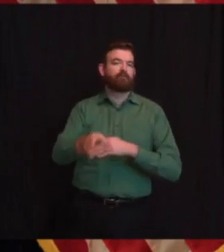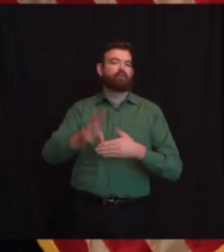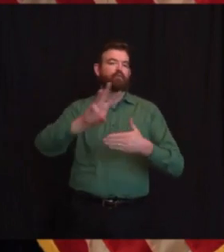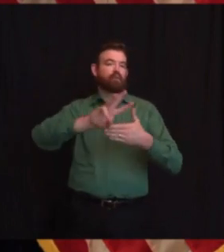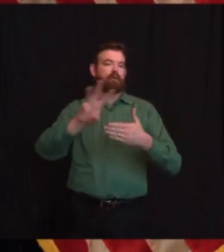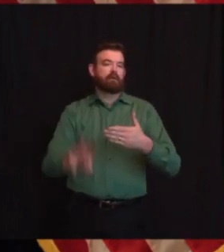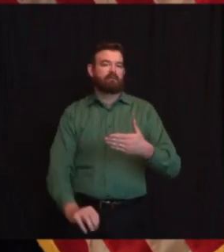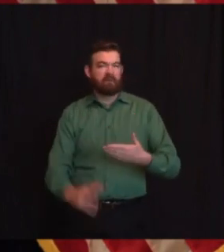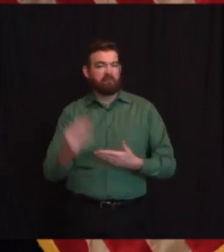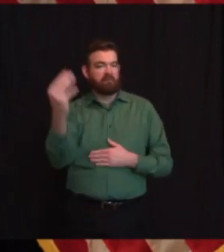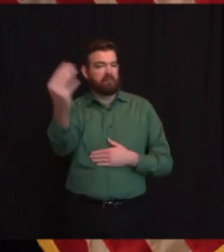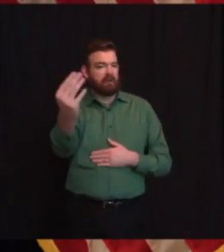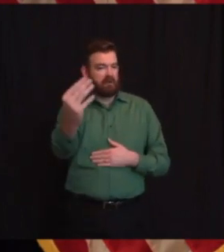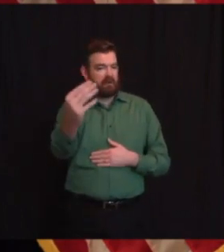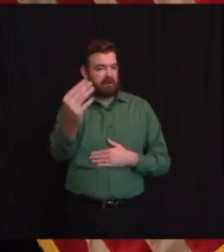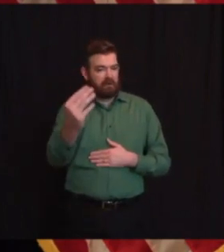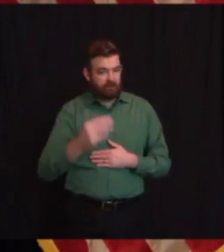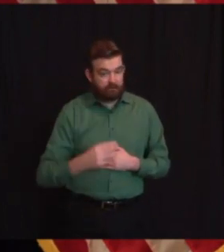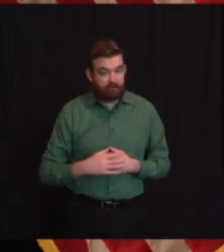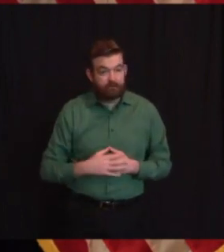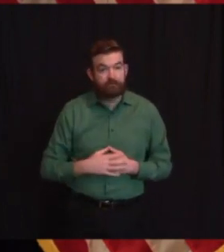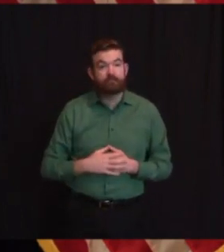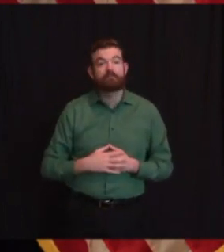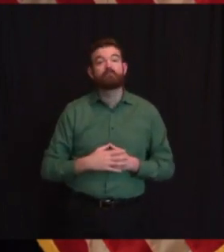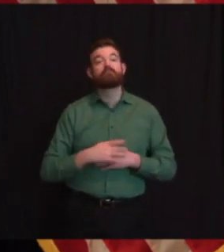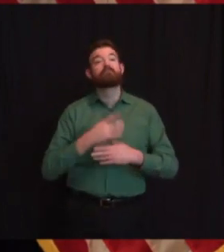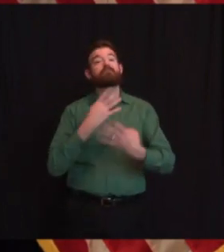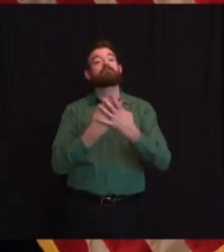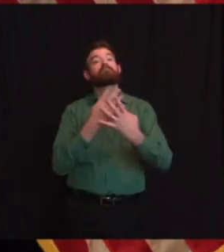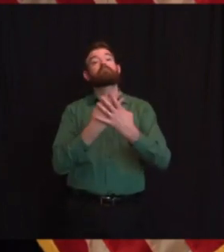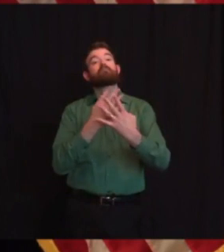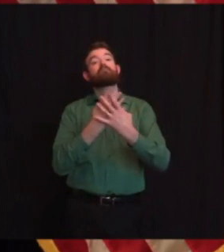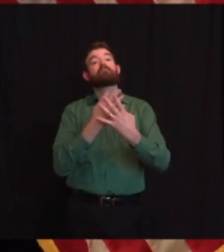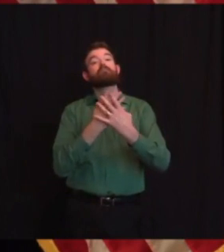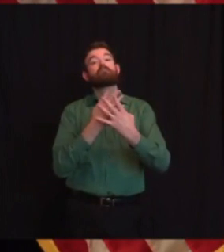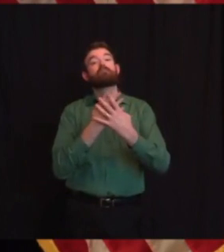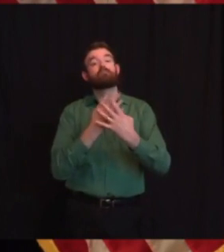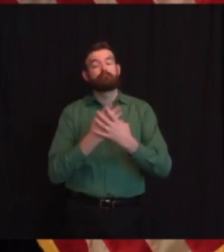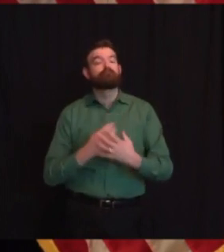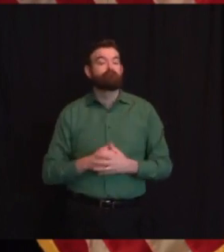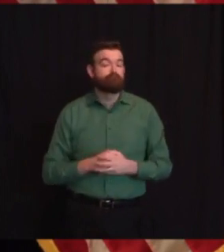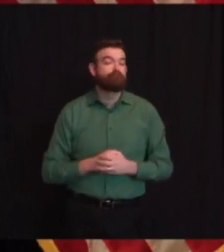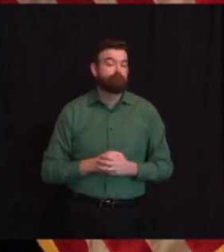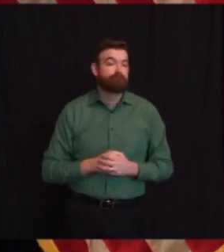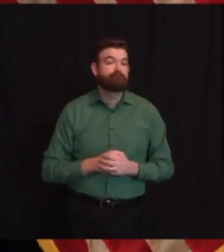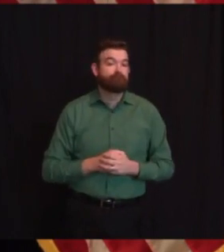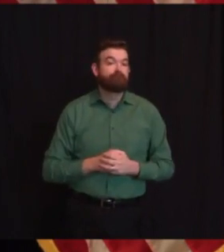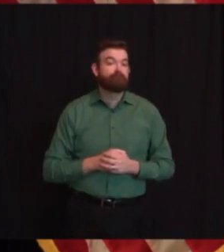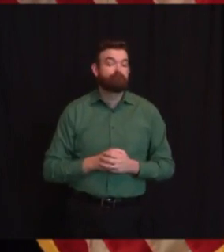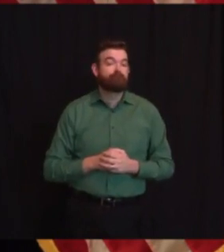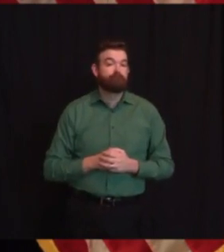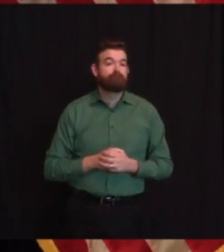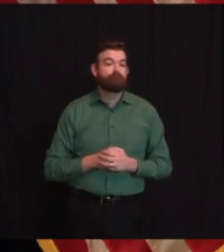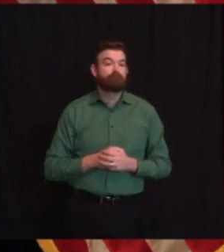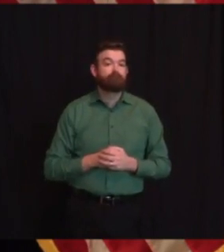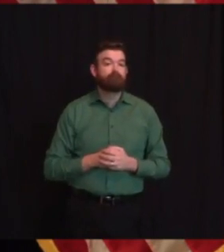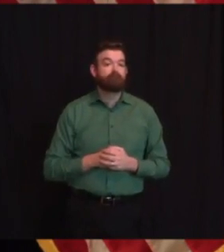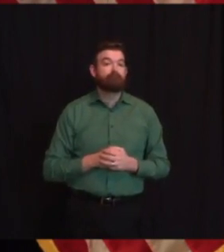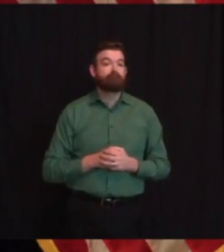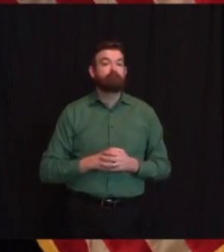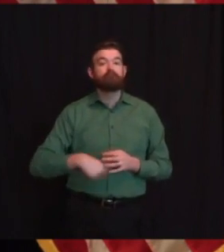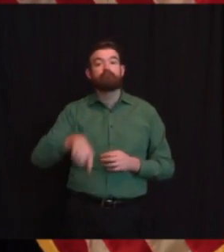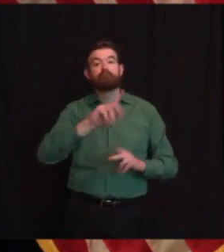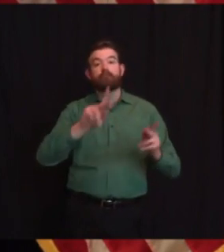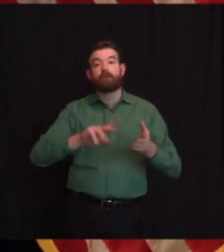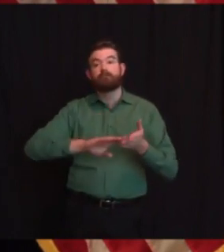our corrections facilities, cohorting, the process of releasing folks, ramping up testing, using